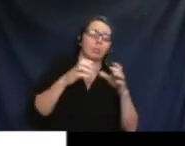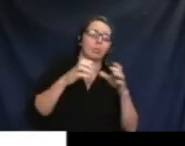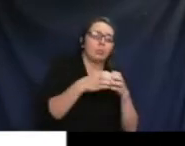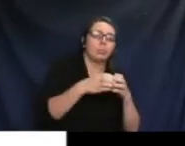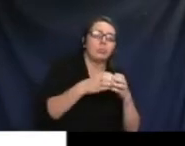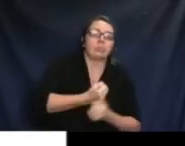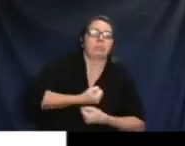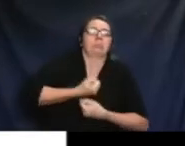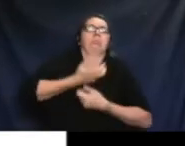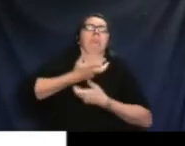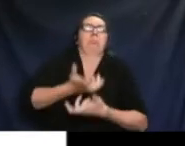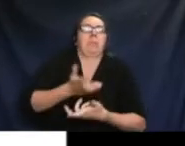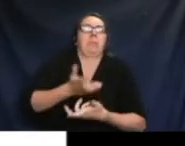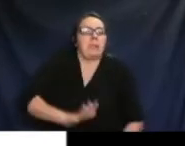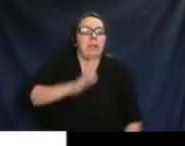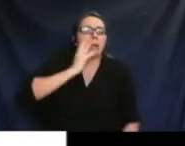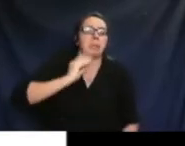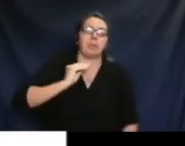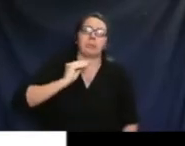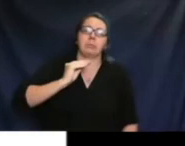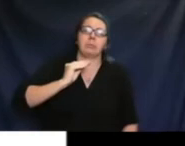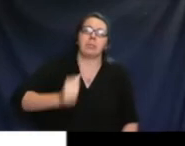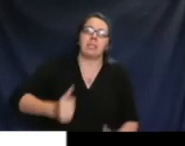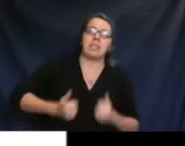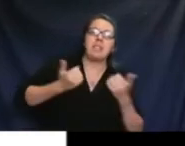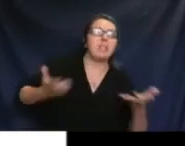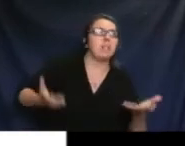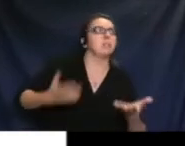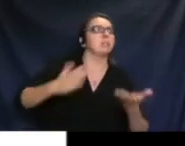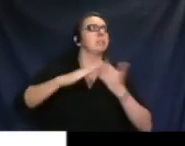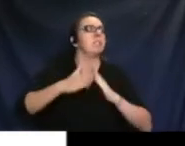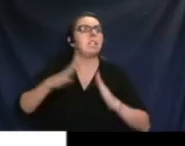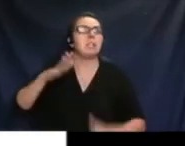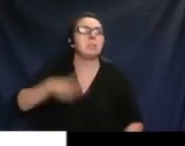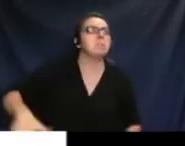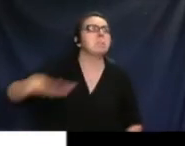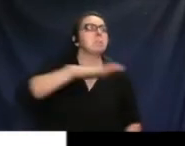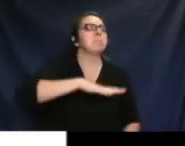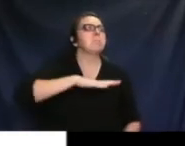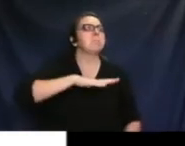urban environment through the voice of artists. It does not necessarily